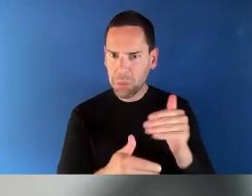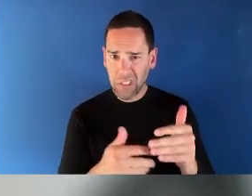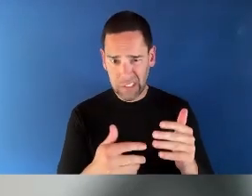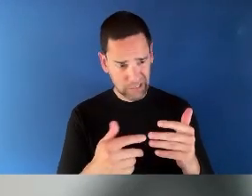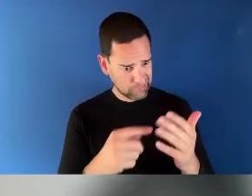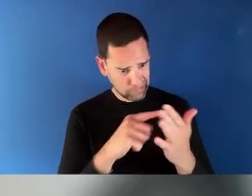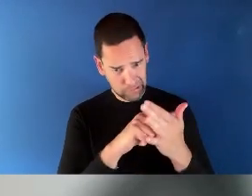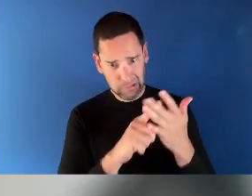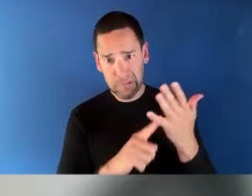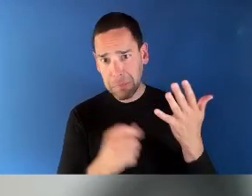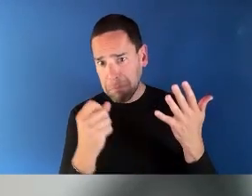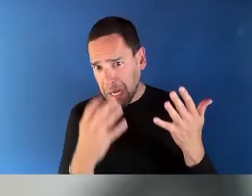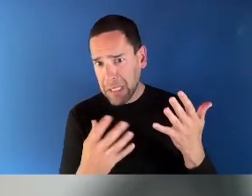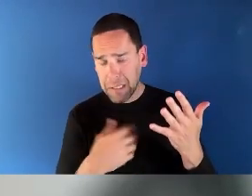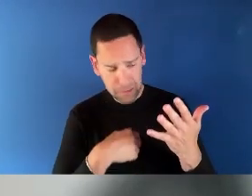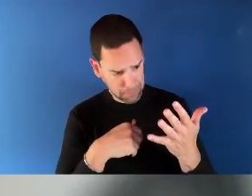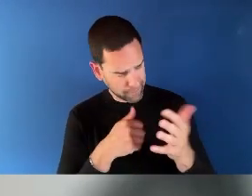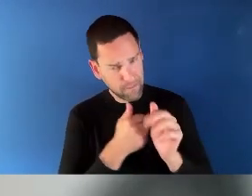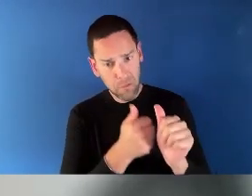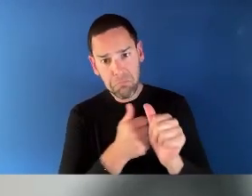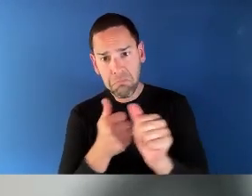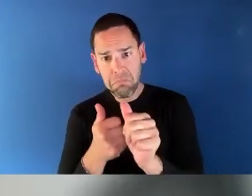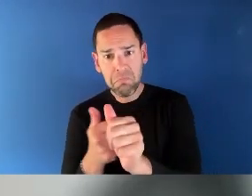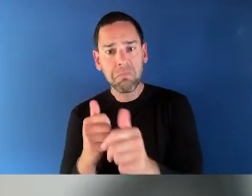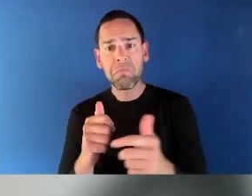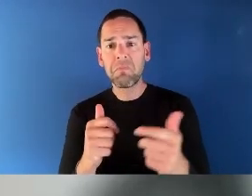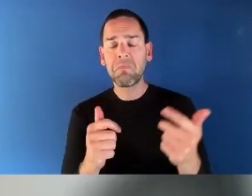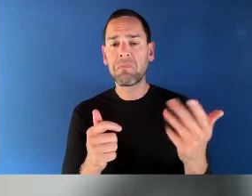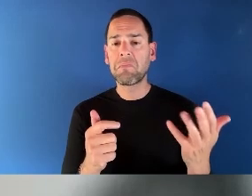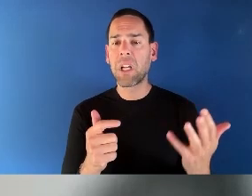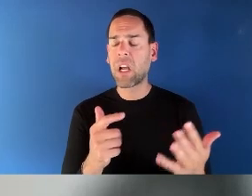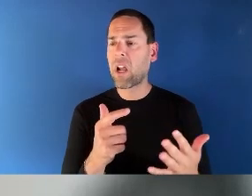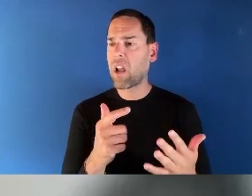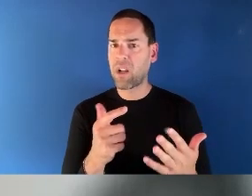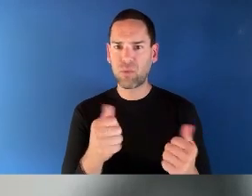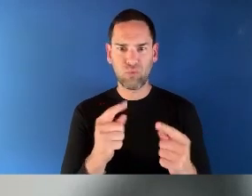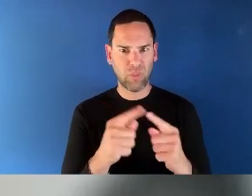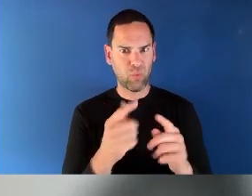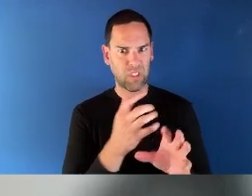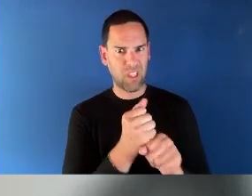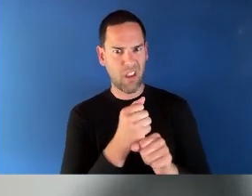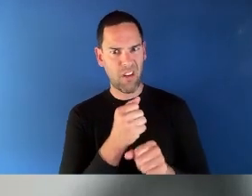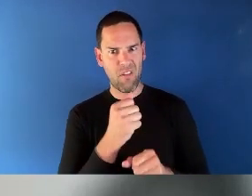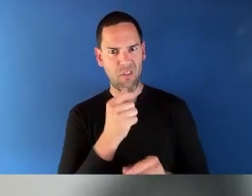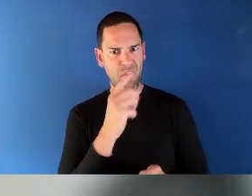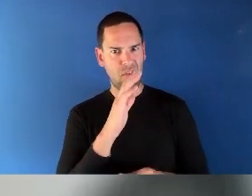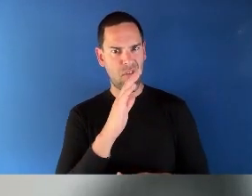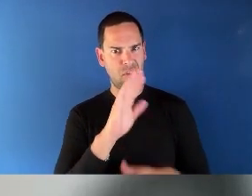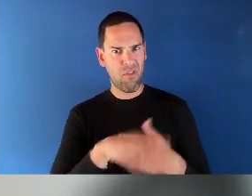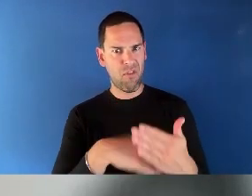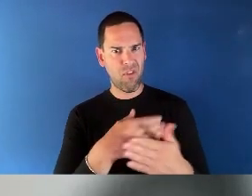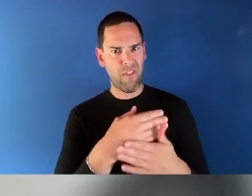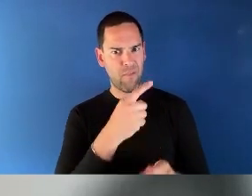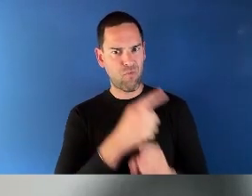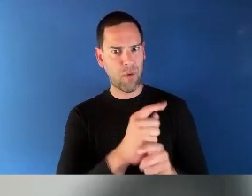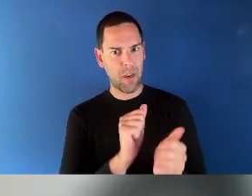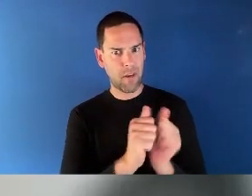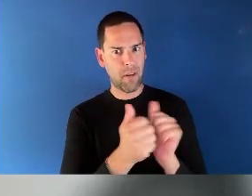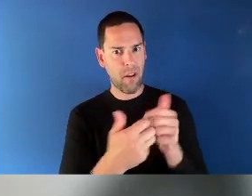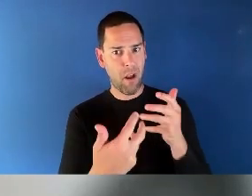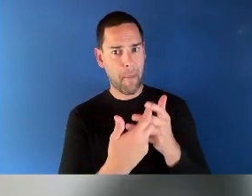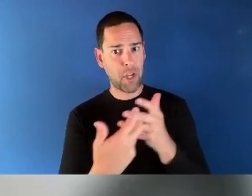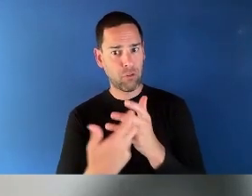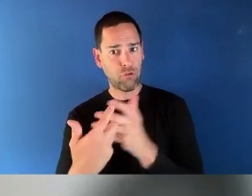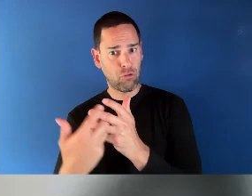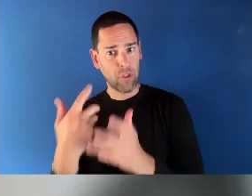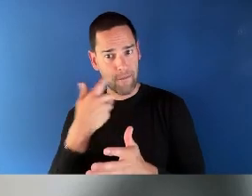right amounts of not amounts. I followed all the correct procedures in order to get my